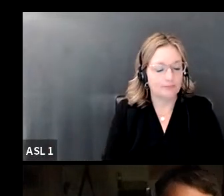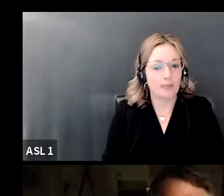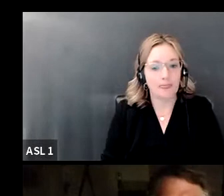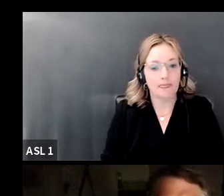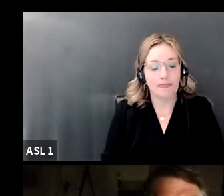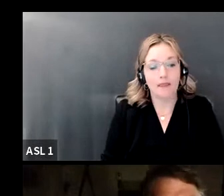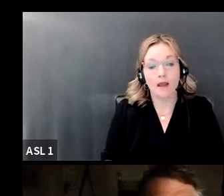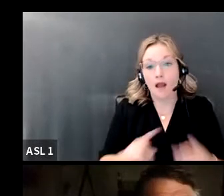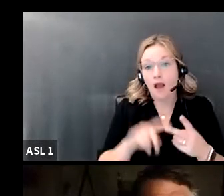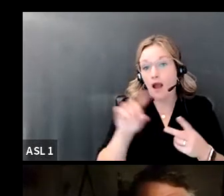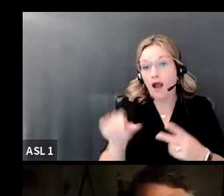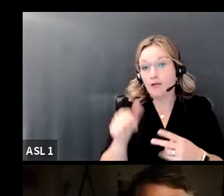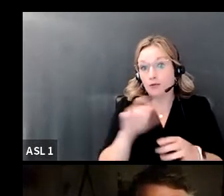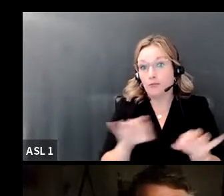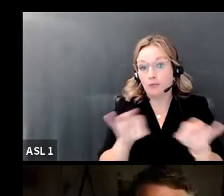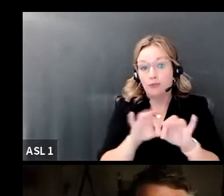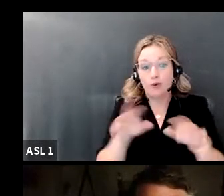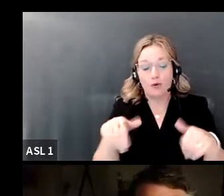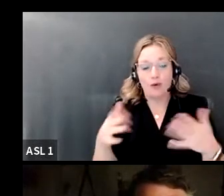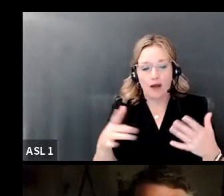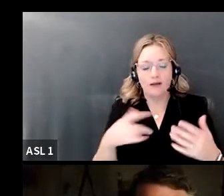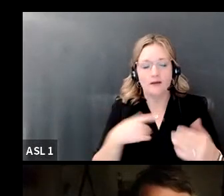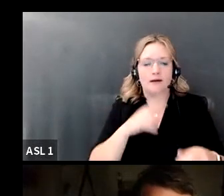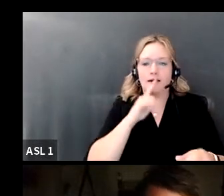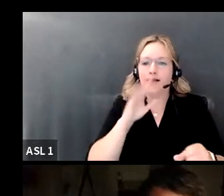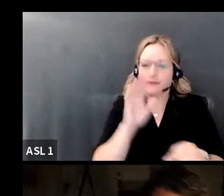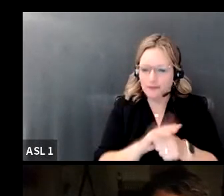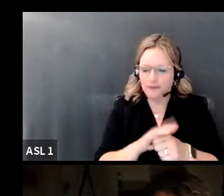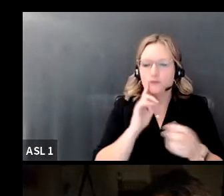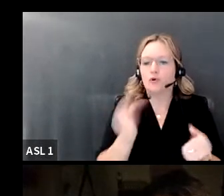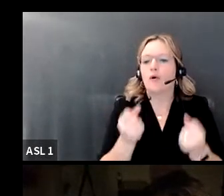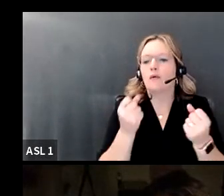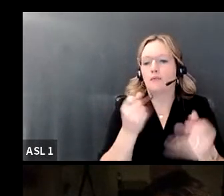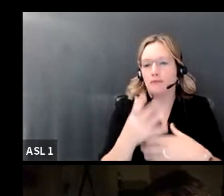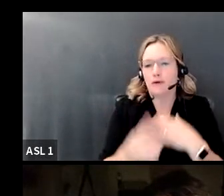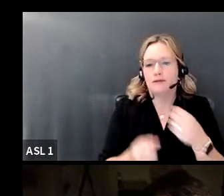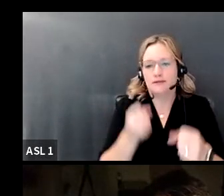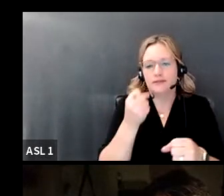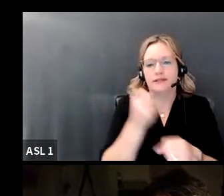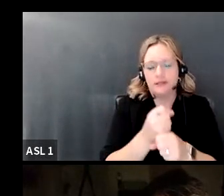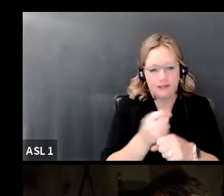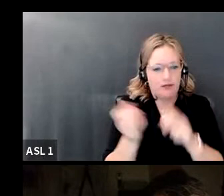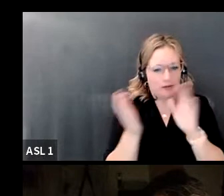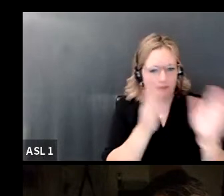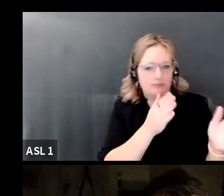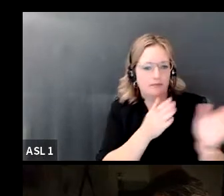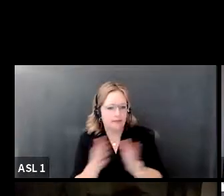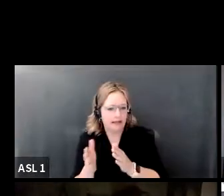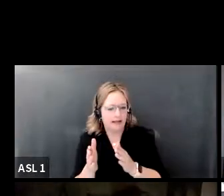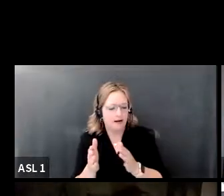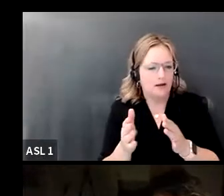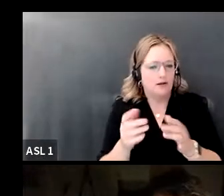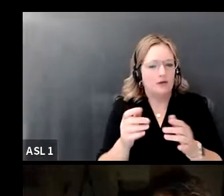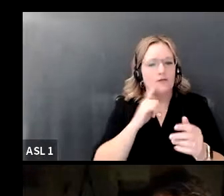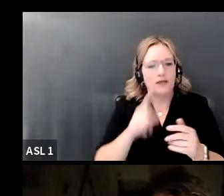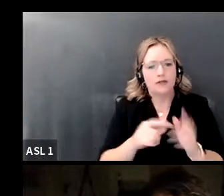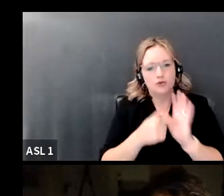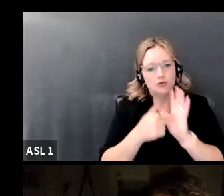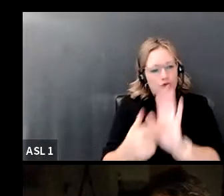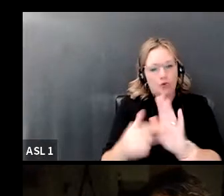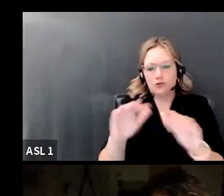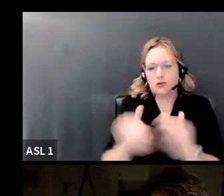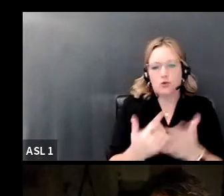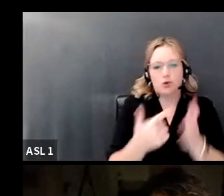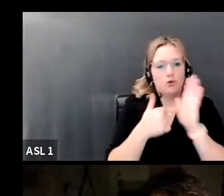to get a clear commitment to a public multi-year planning process that moves us to a new model and that sends the right person to the right